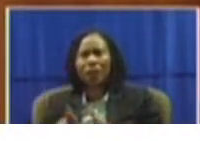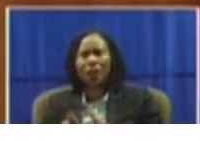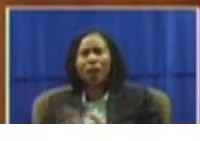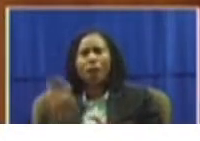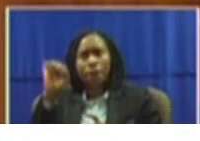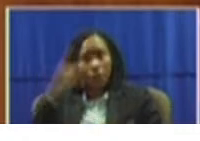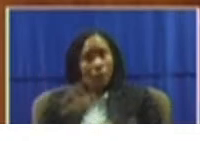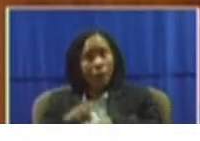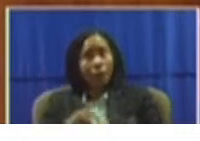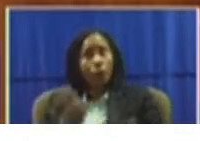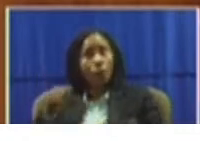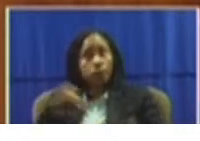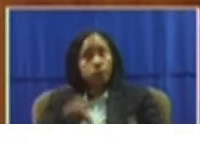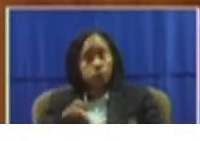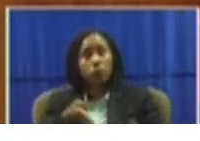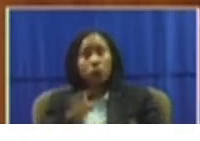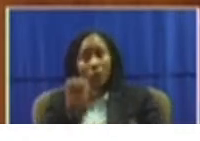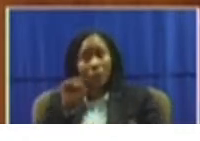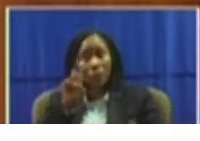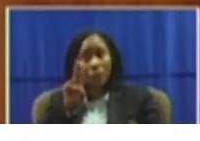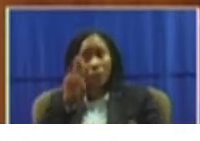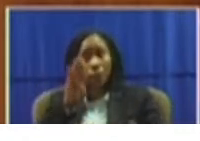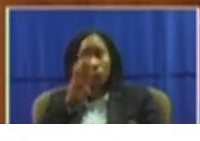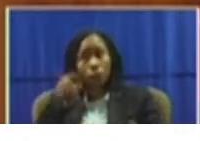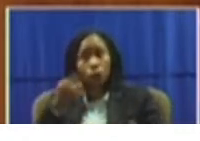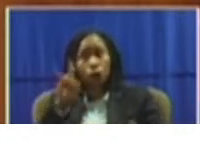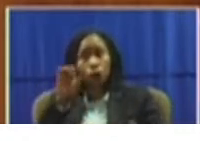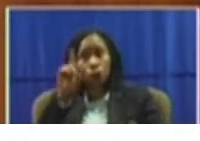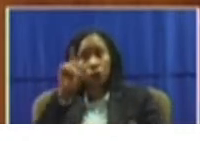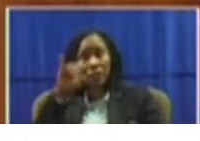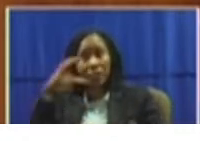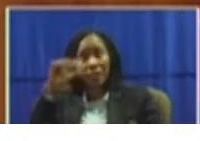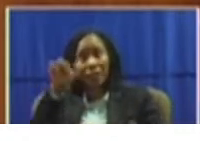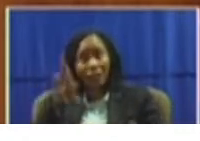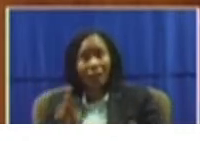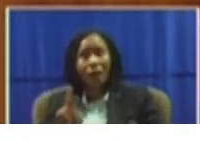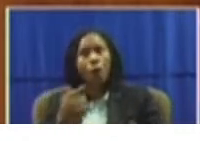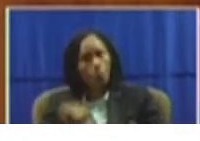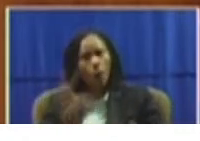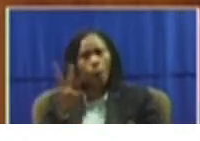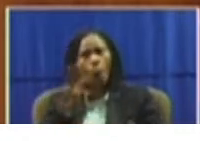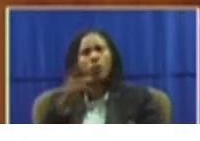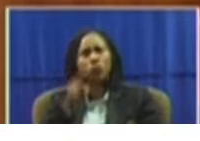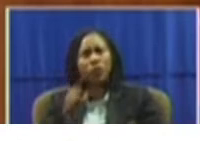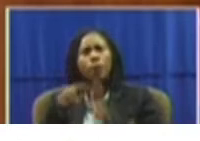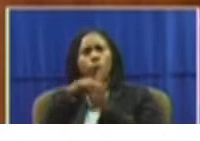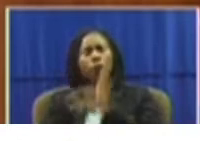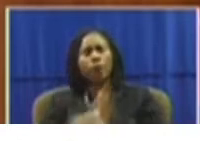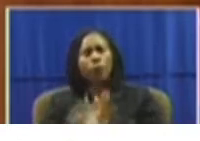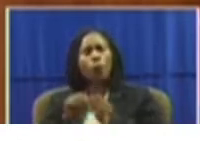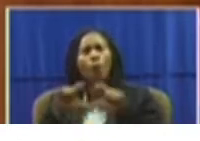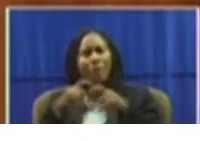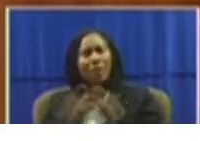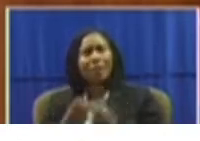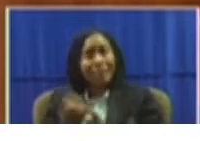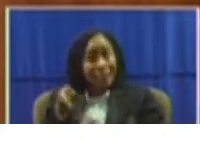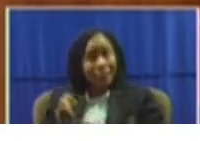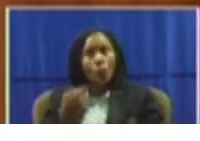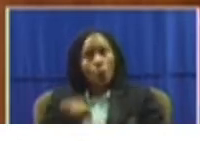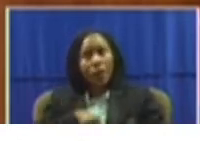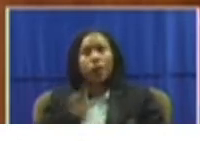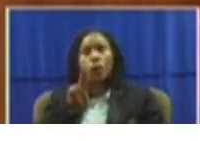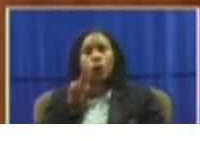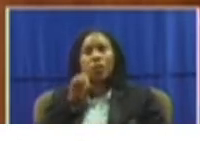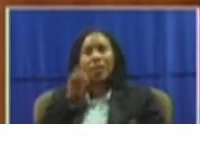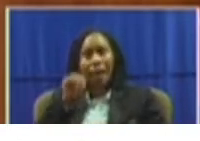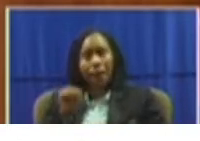place. And we warned you about it even last week in the Programming Committee as the UDM. We asked for this